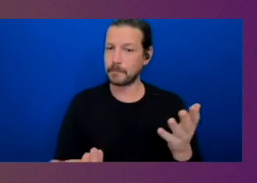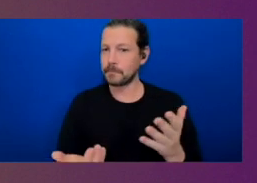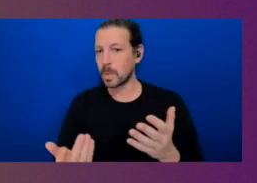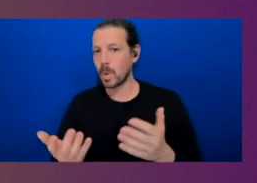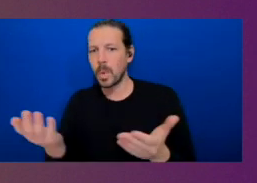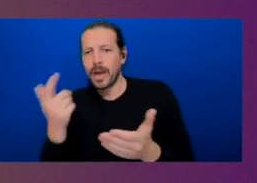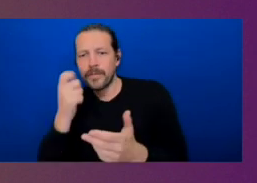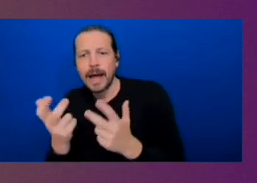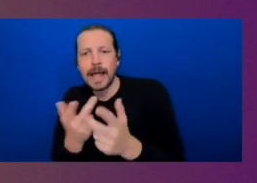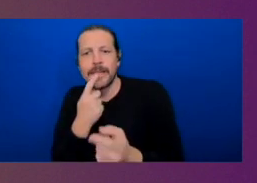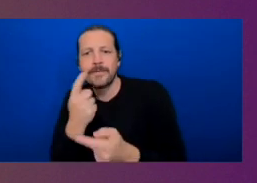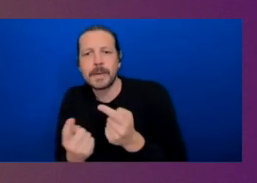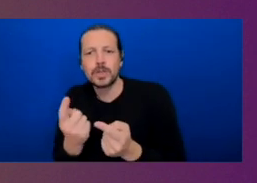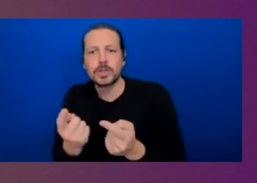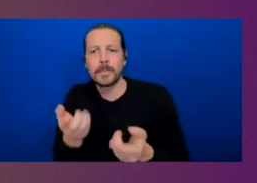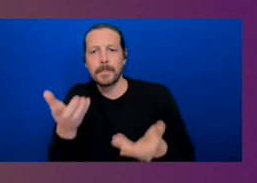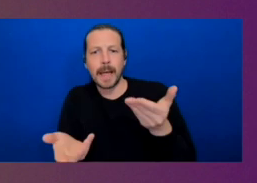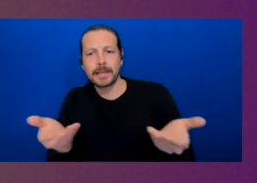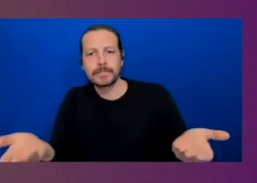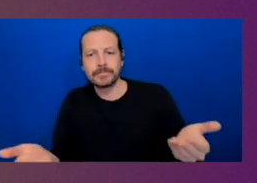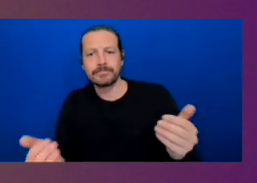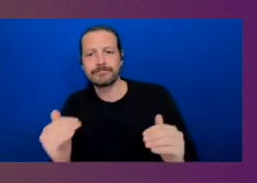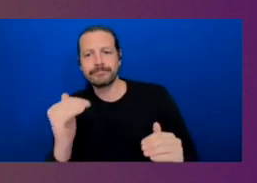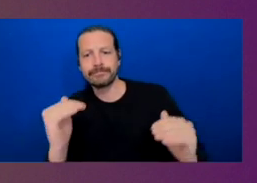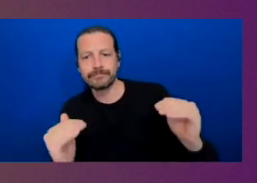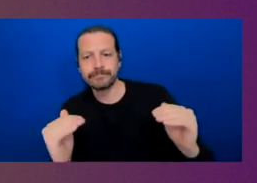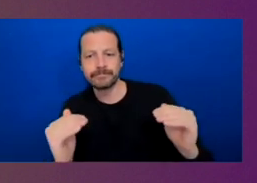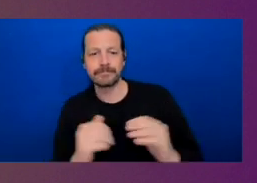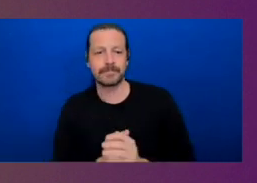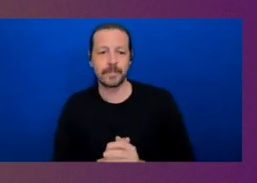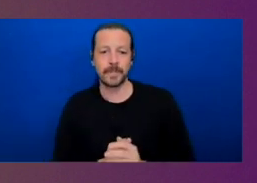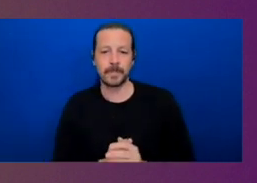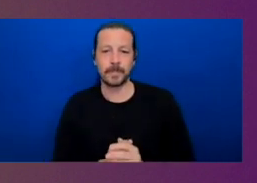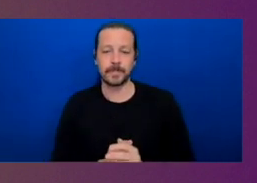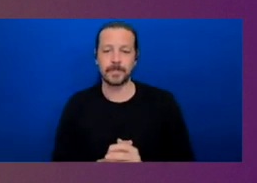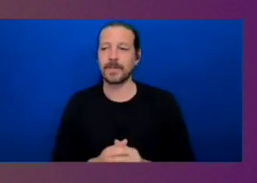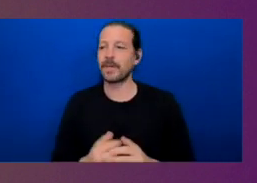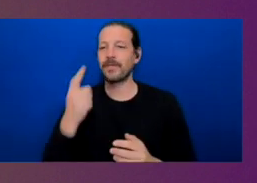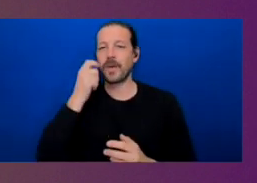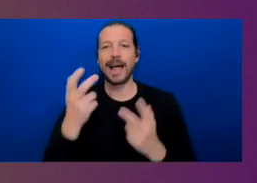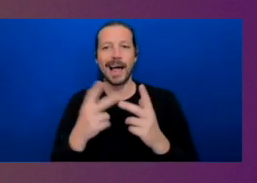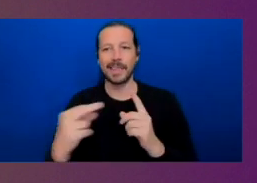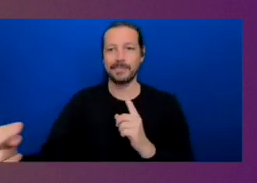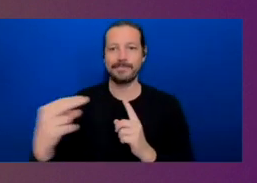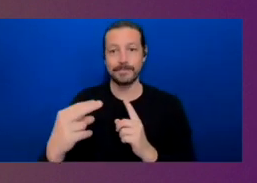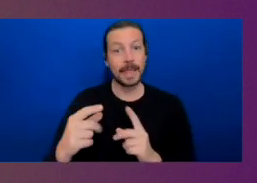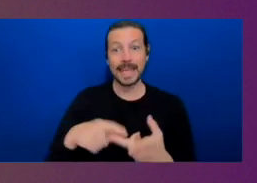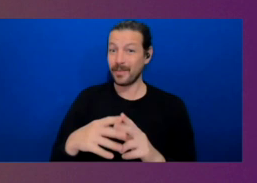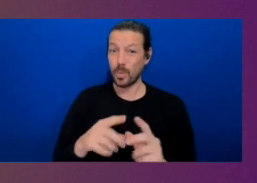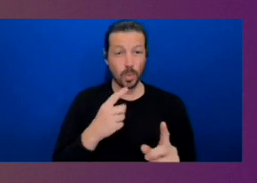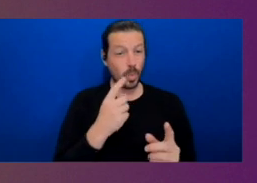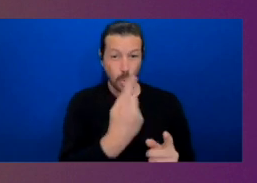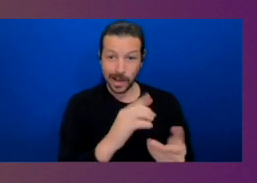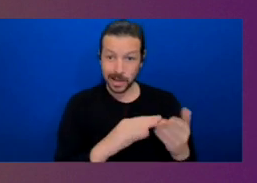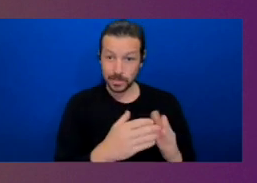that with, that can bring a different perspective to balance where those gaps might be. If you're only looking to one community, there will be